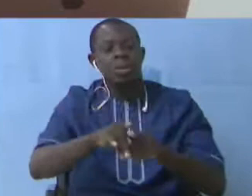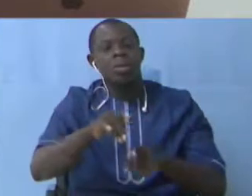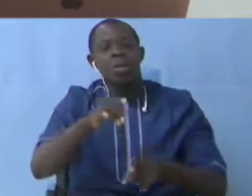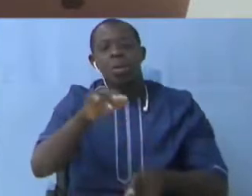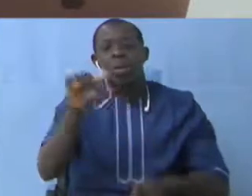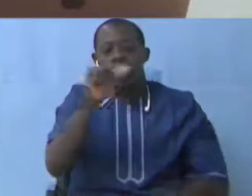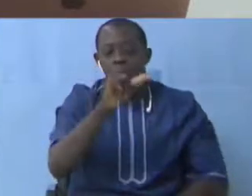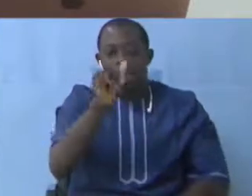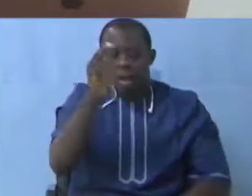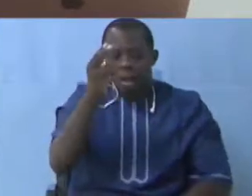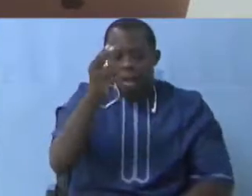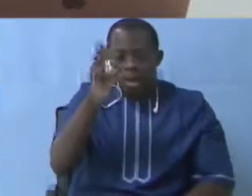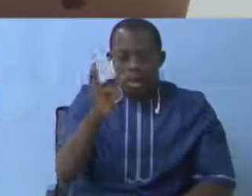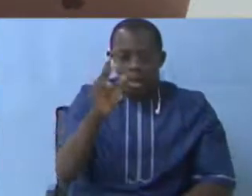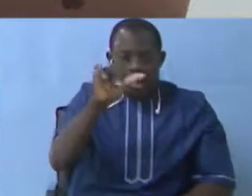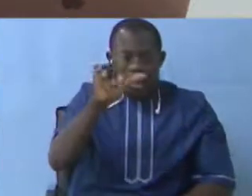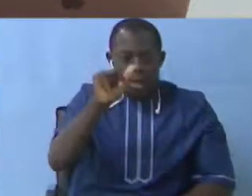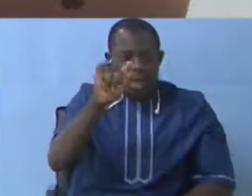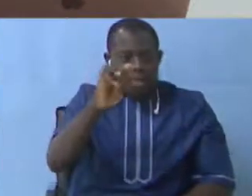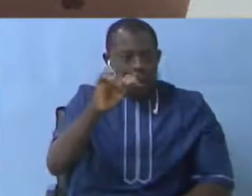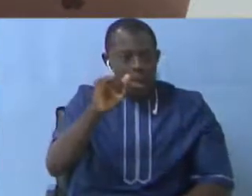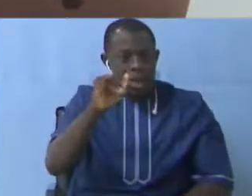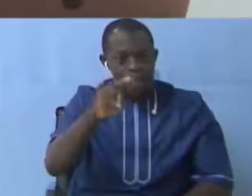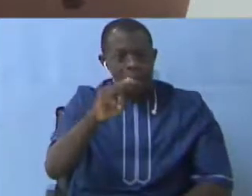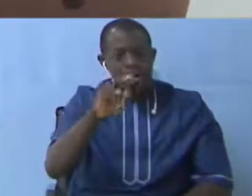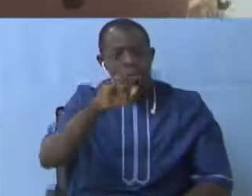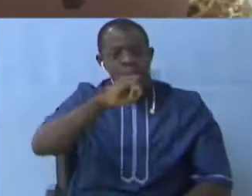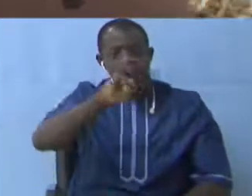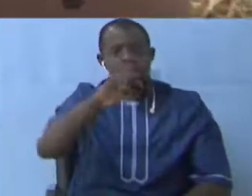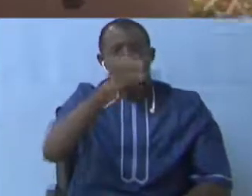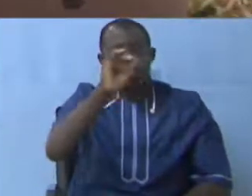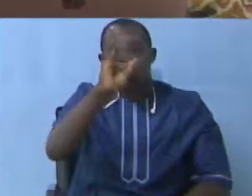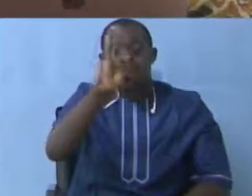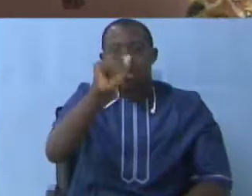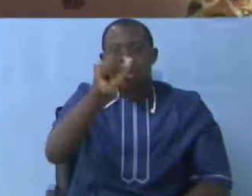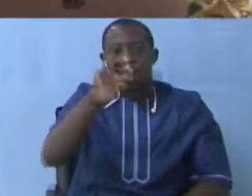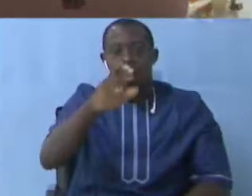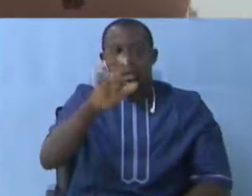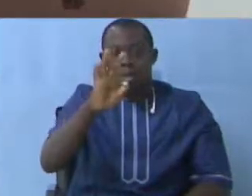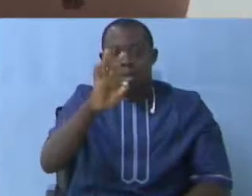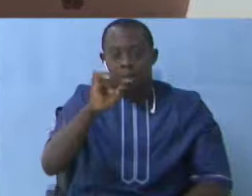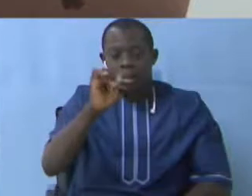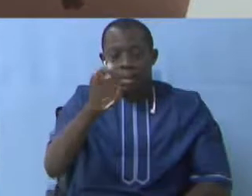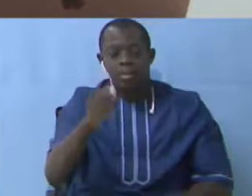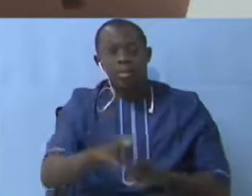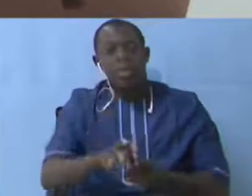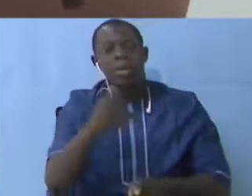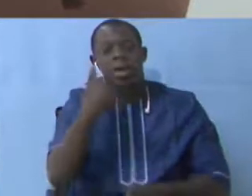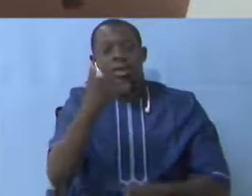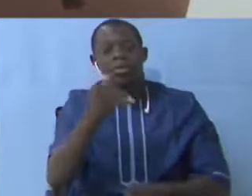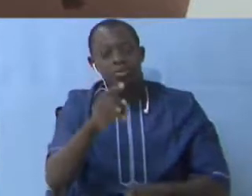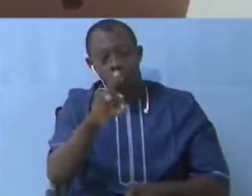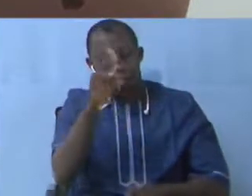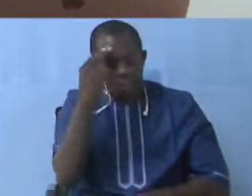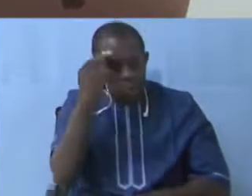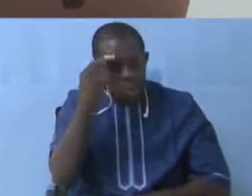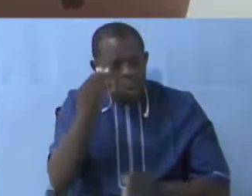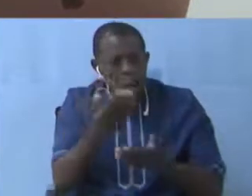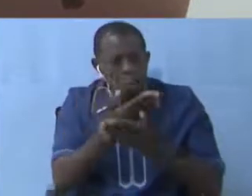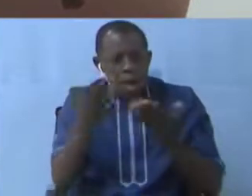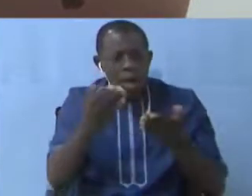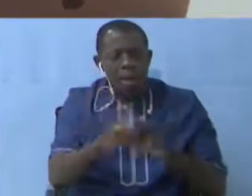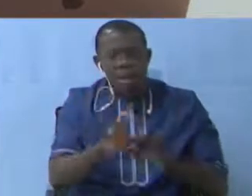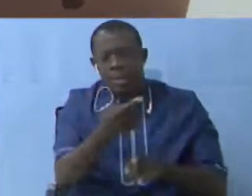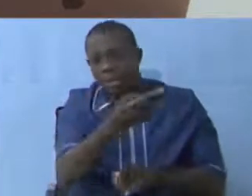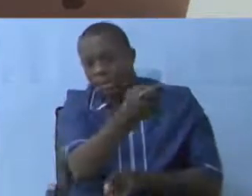execution of the 9 inmates? ndaje moomu nga seexoon na ñoom ak Lamine Jobate ndax mujjee woon nga ci xamee lan moo tax ba